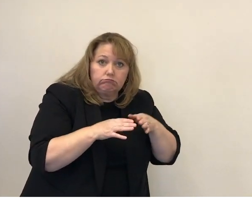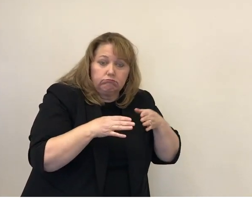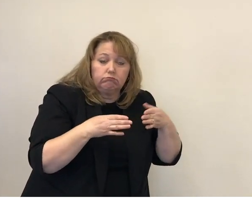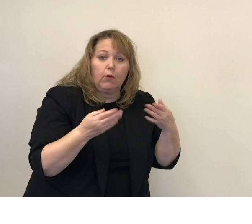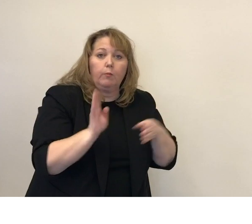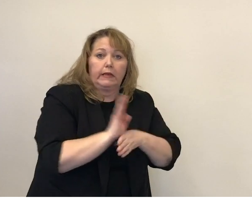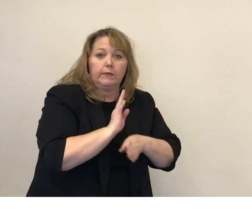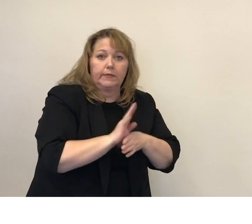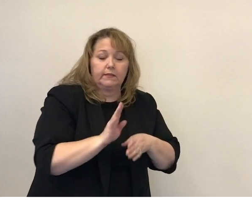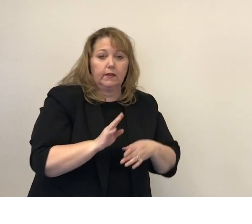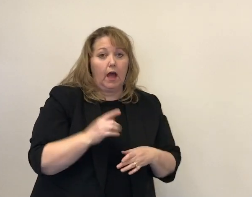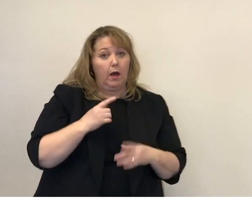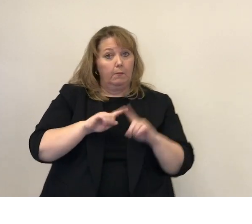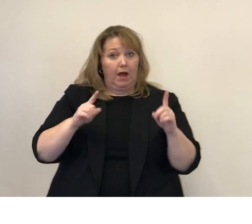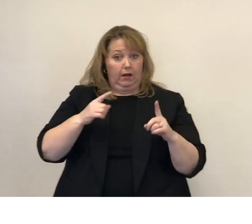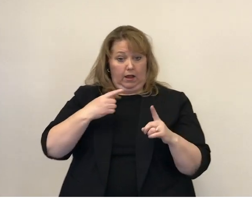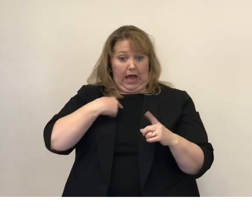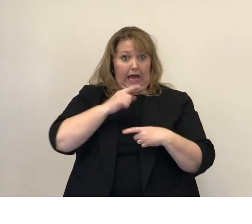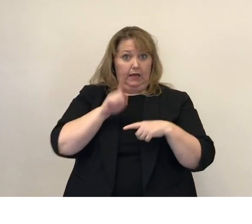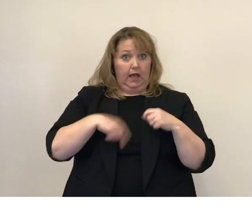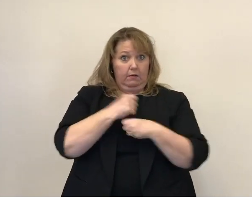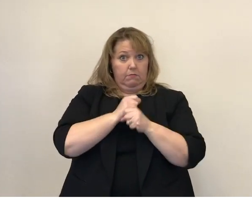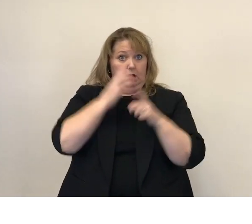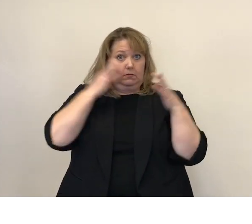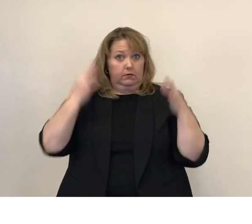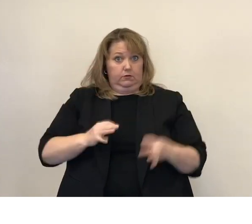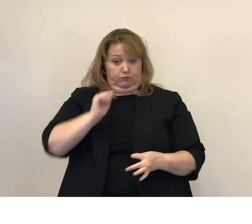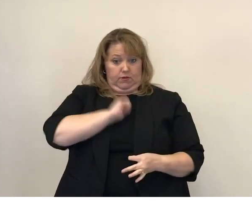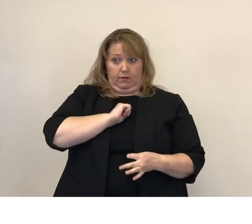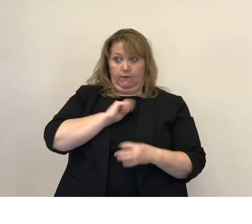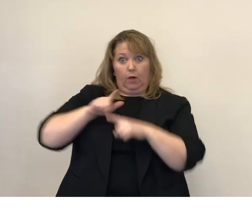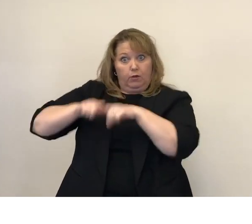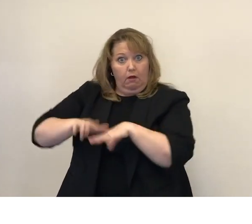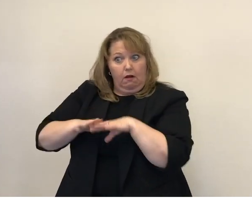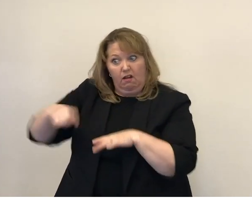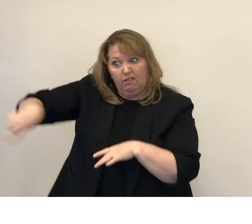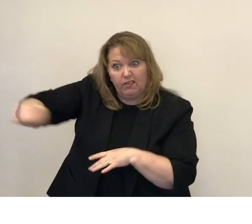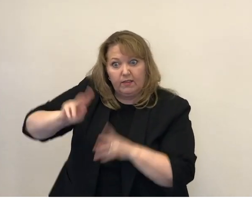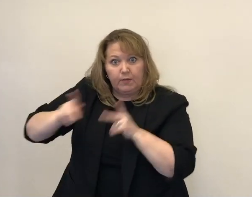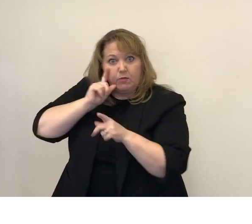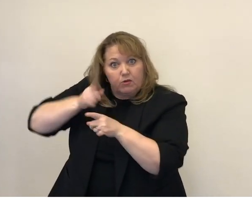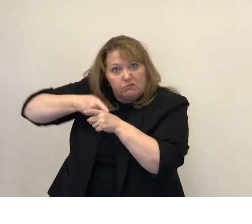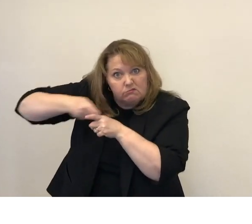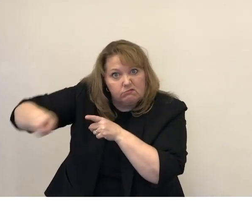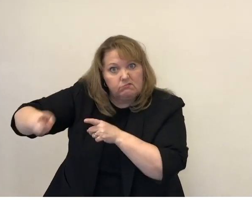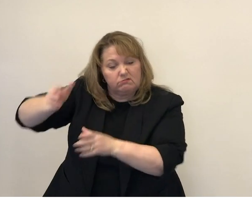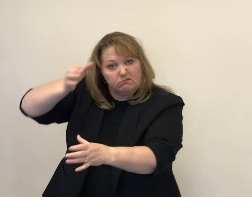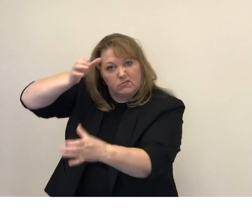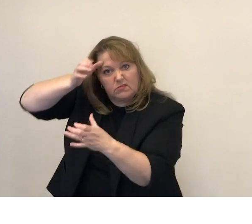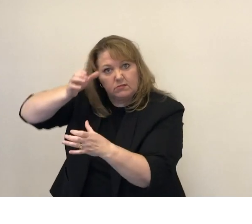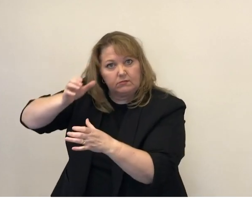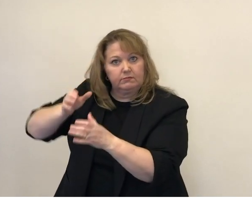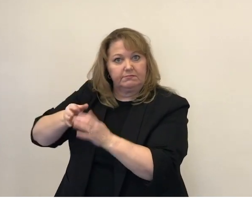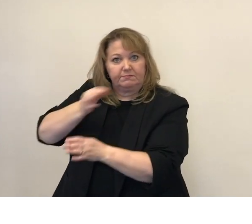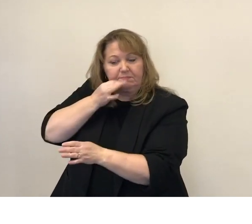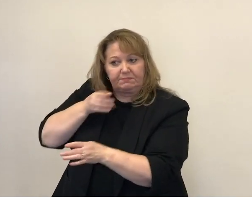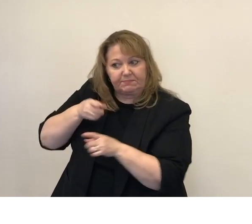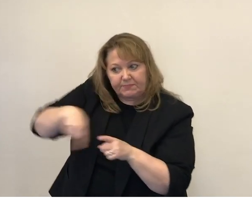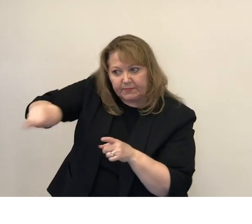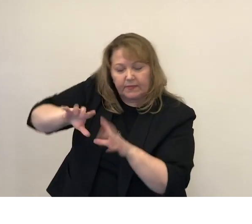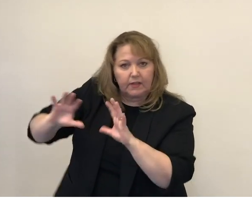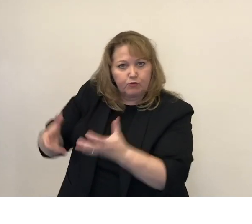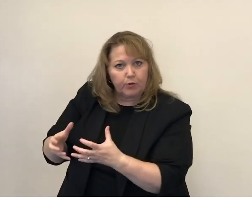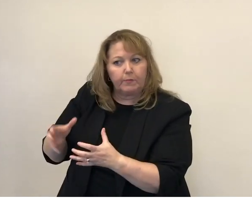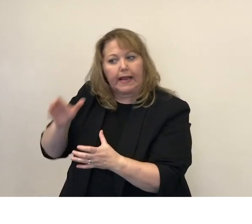me, like Dr. Pandori, to give me the information that I need, and I will put the safety of our